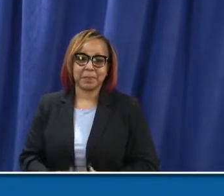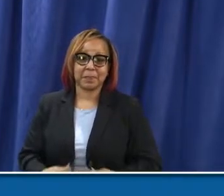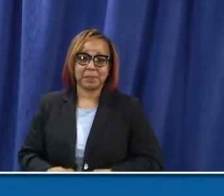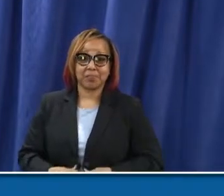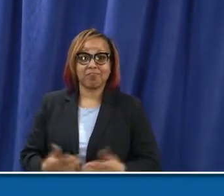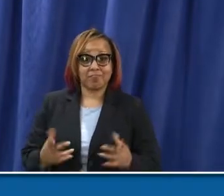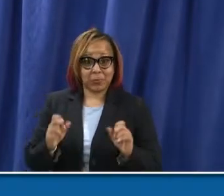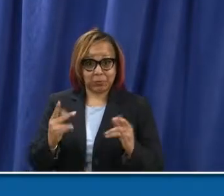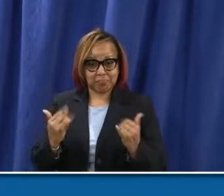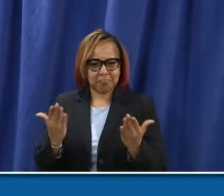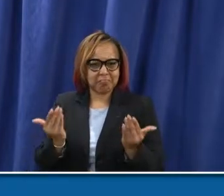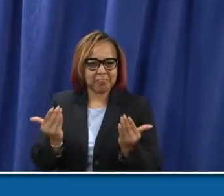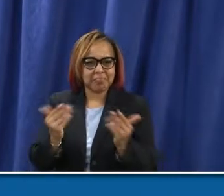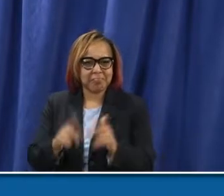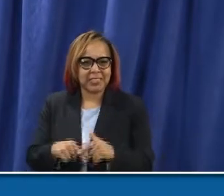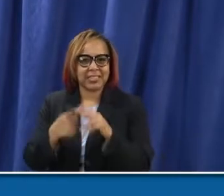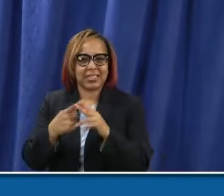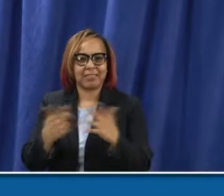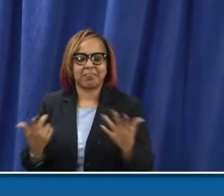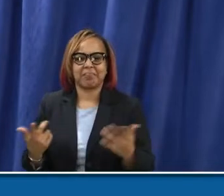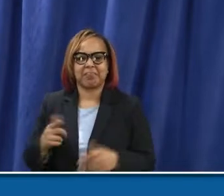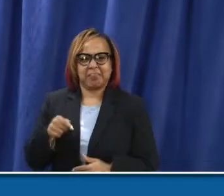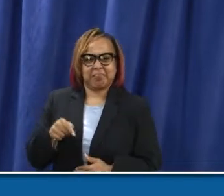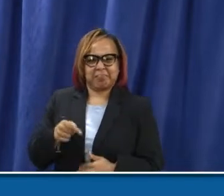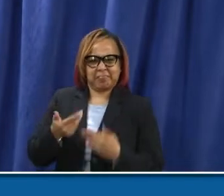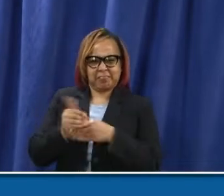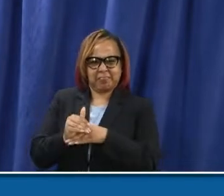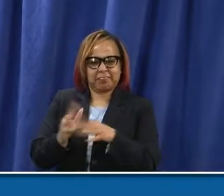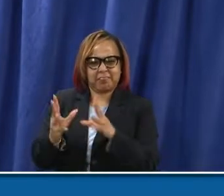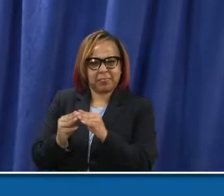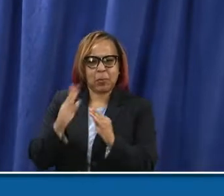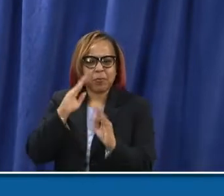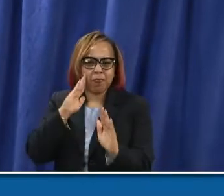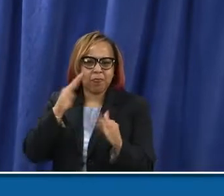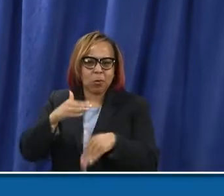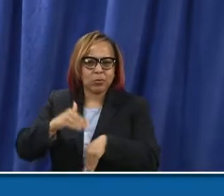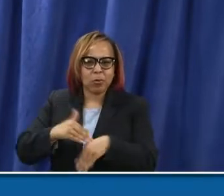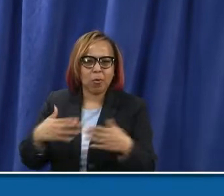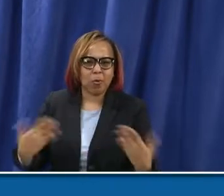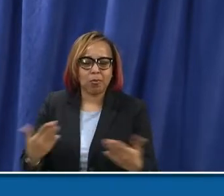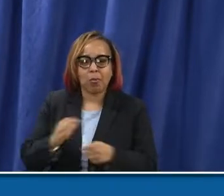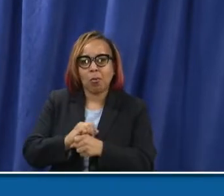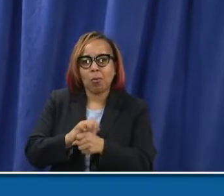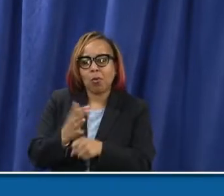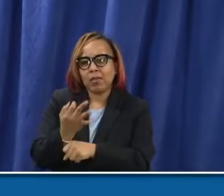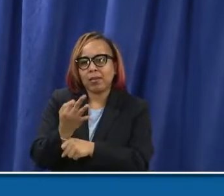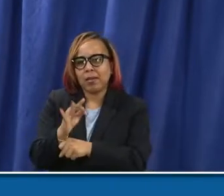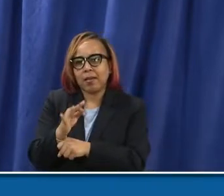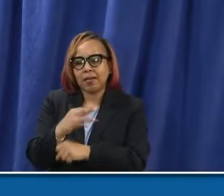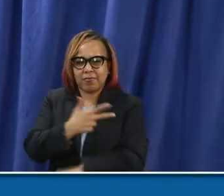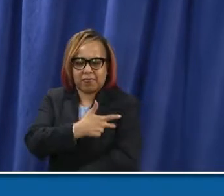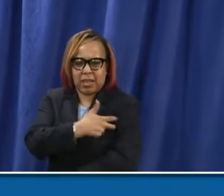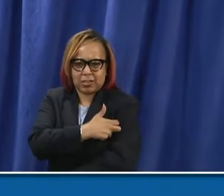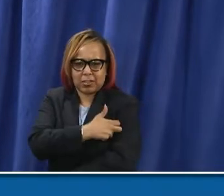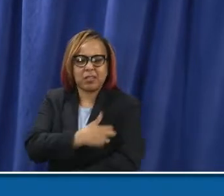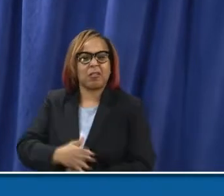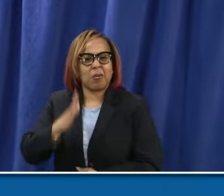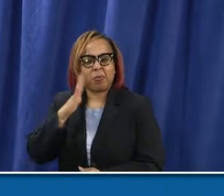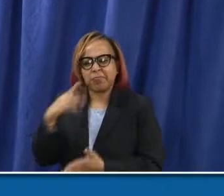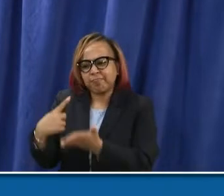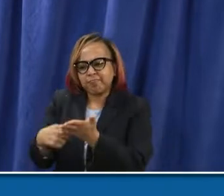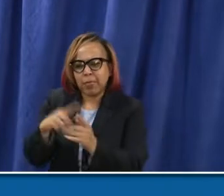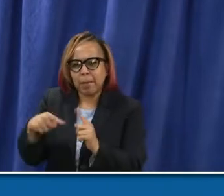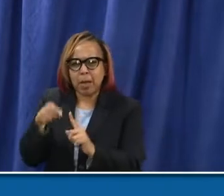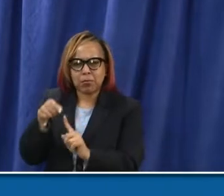Okay, so let's go ahead and begin. Our town hall today will focus on the COVID-19 vaccine. We'll talk a little bit